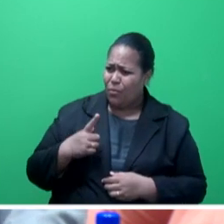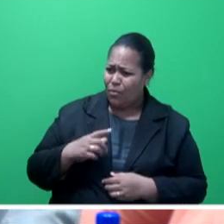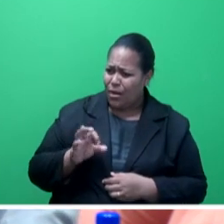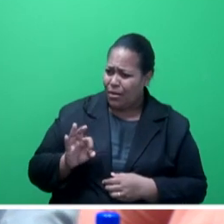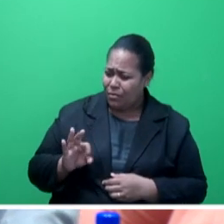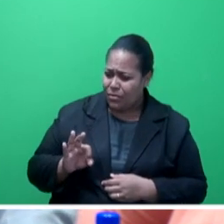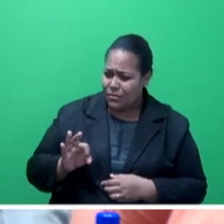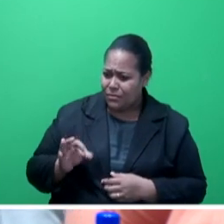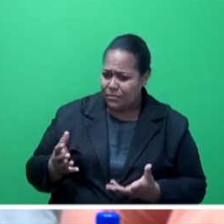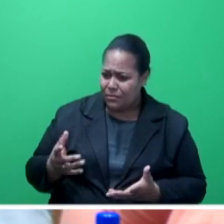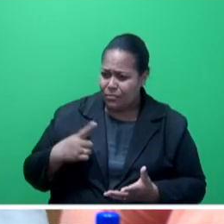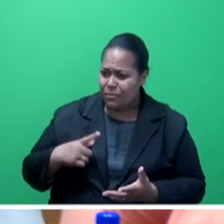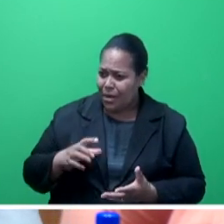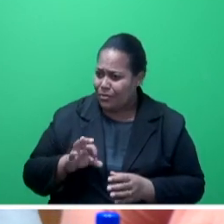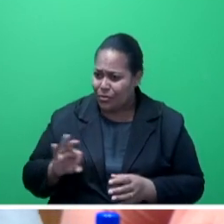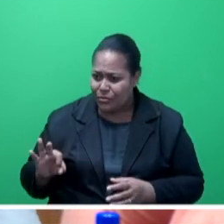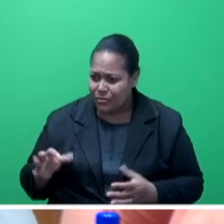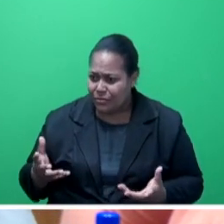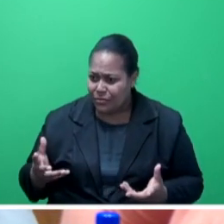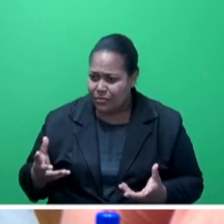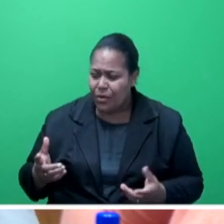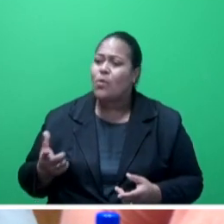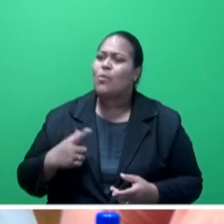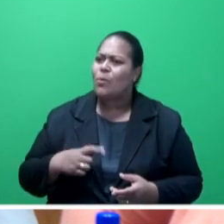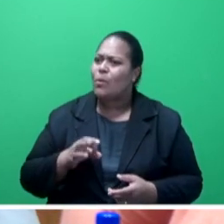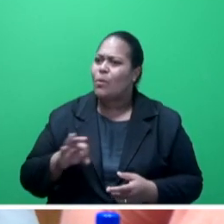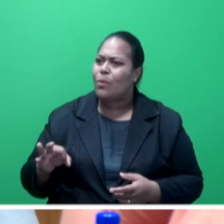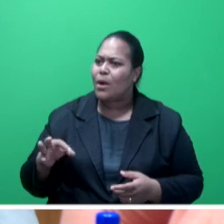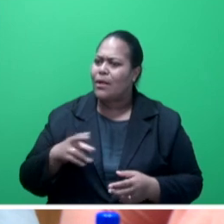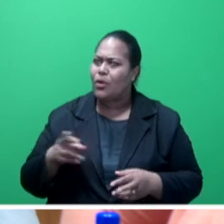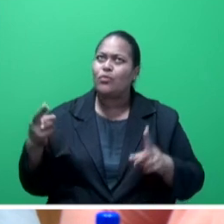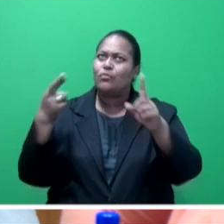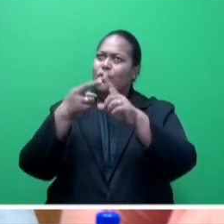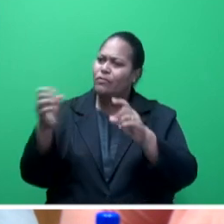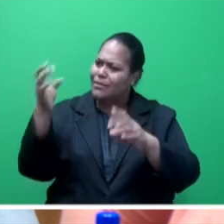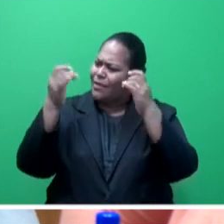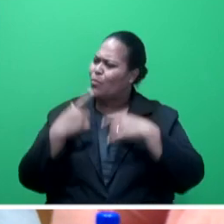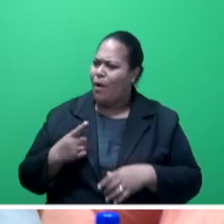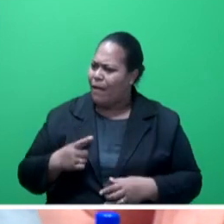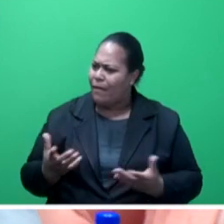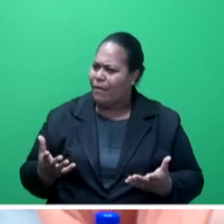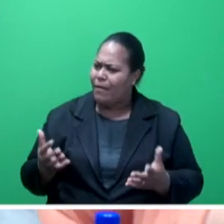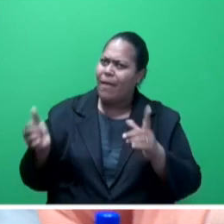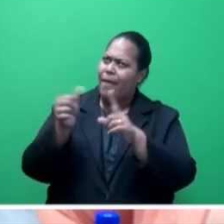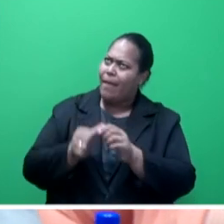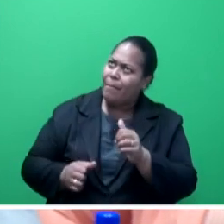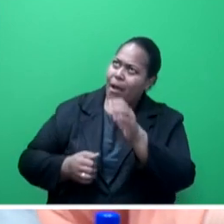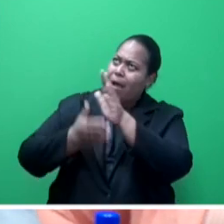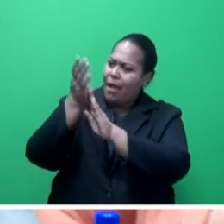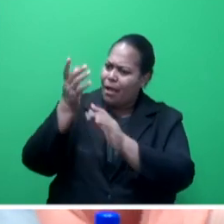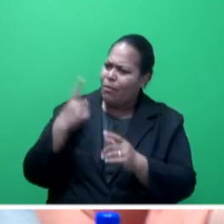Why not? Why not? Why should we not reach for the stars? Why should we not work to make